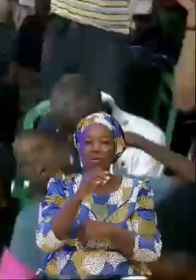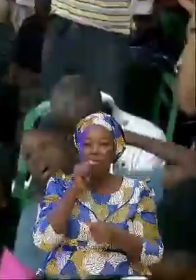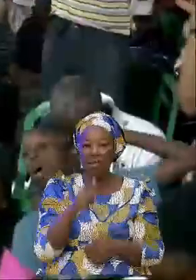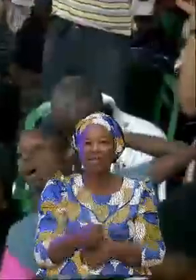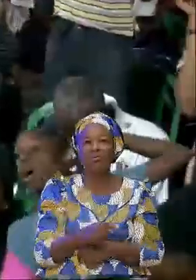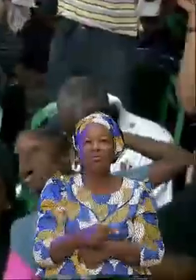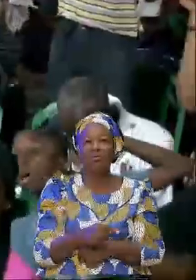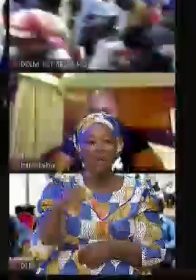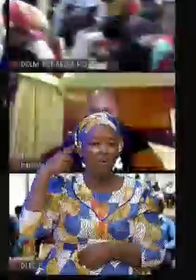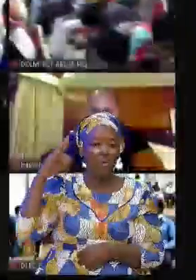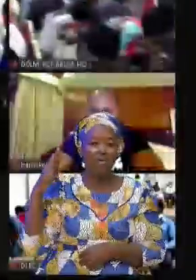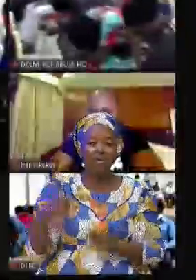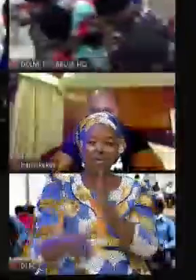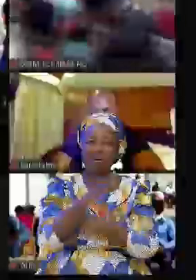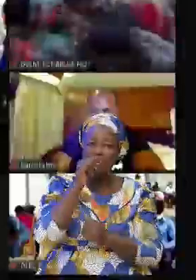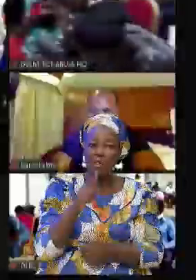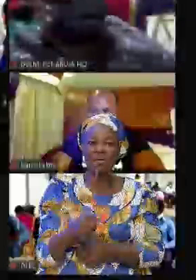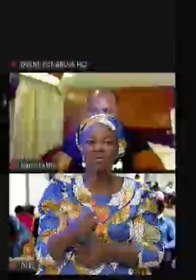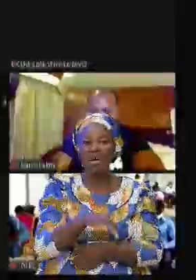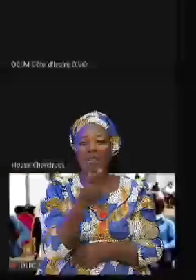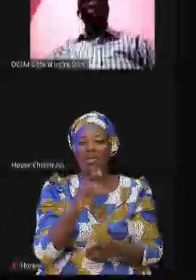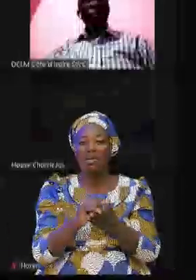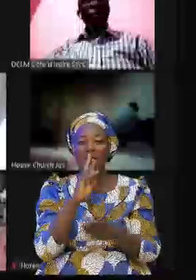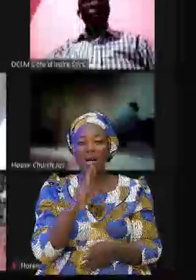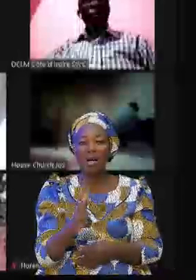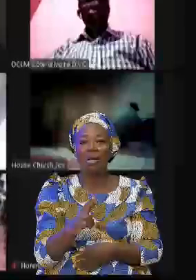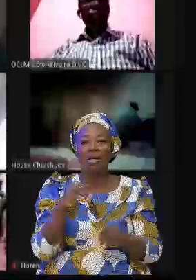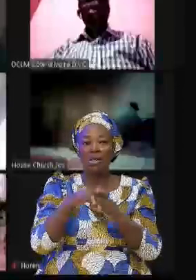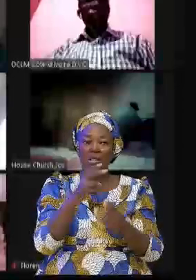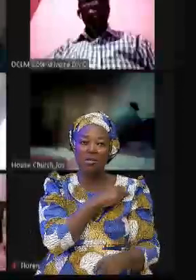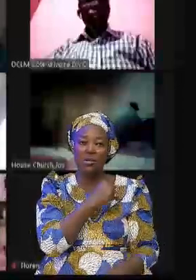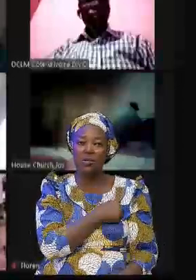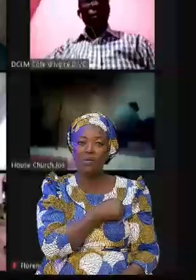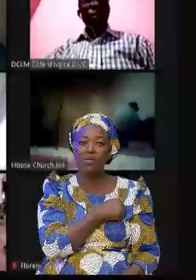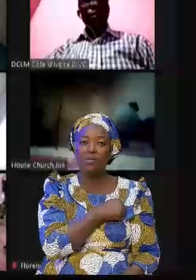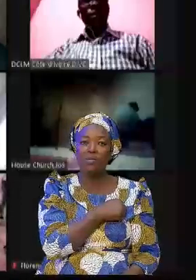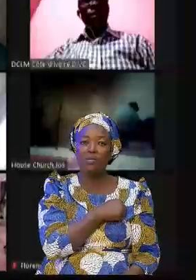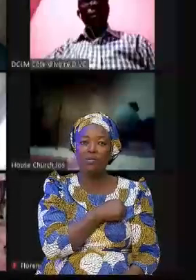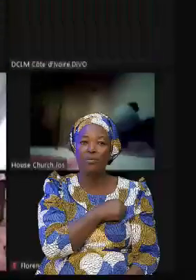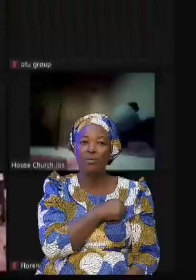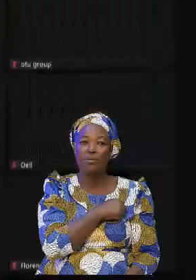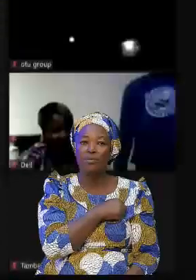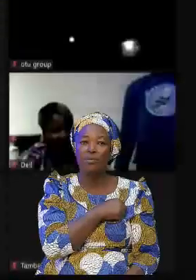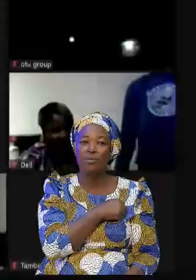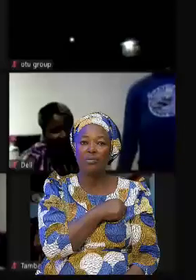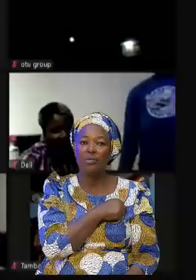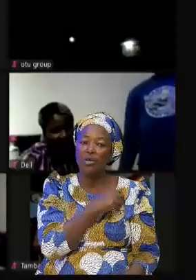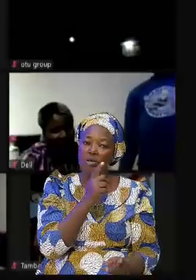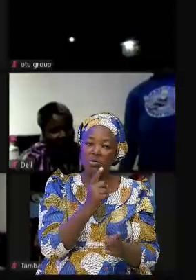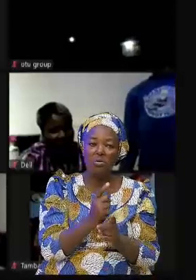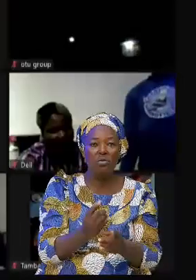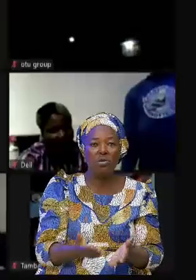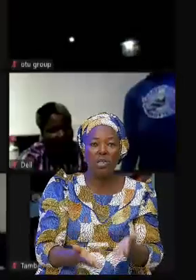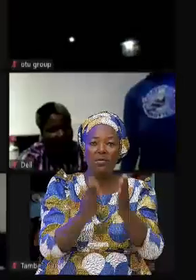Watching over the television, webcast, over the radio, anywhere you are in the